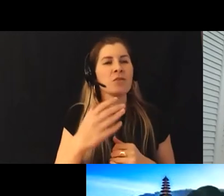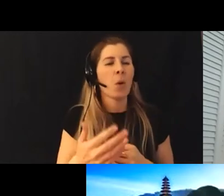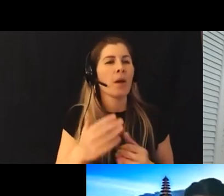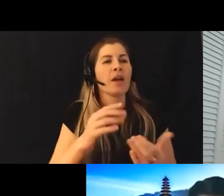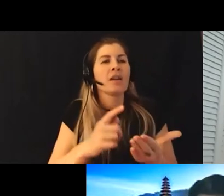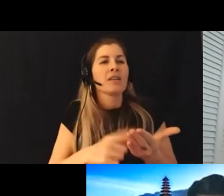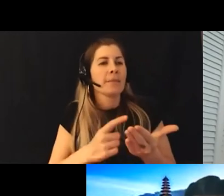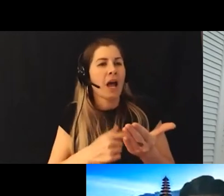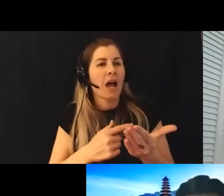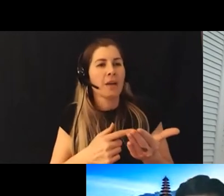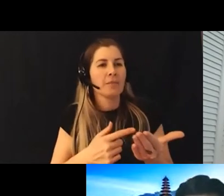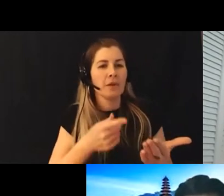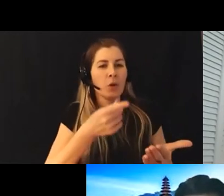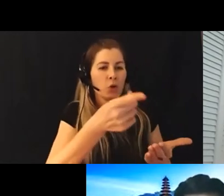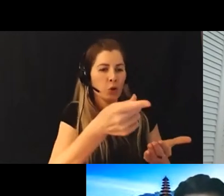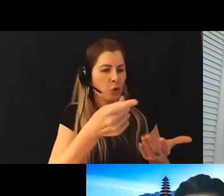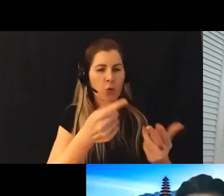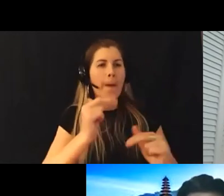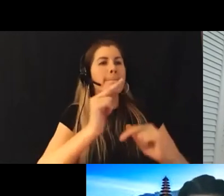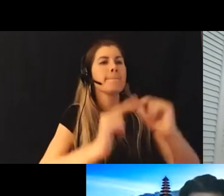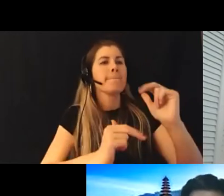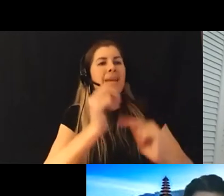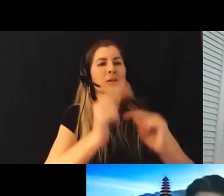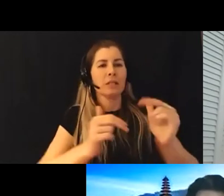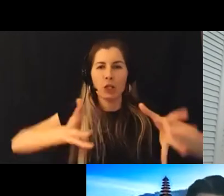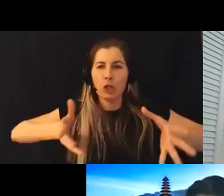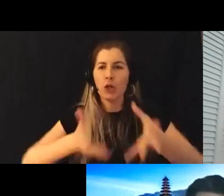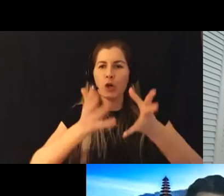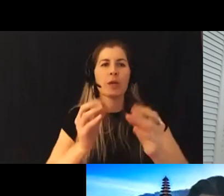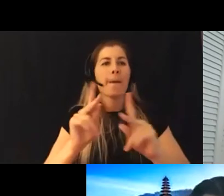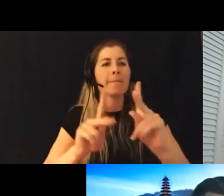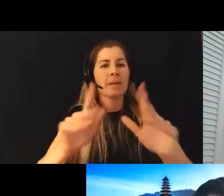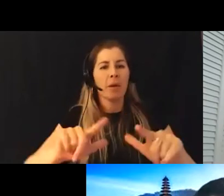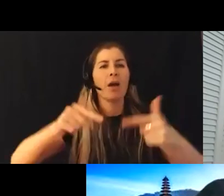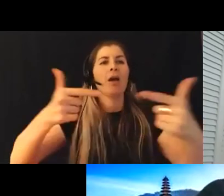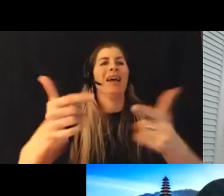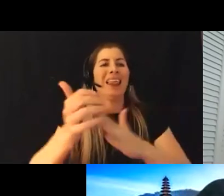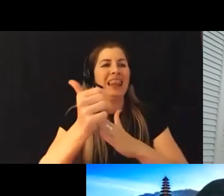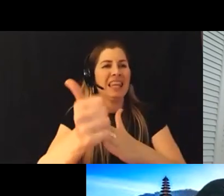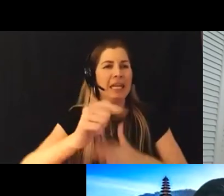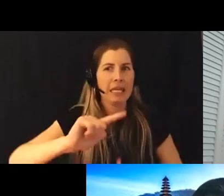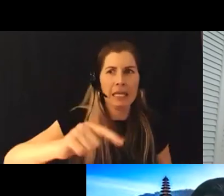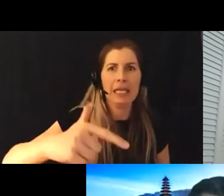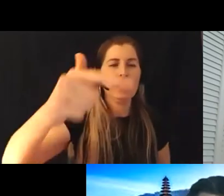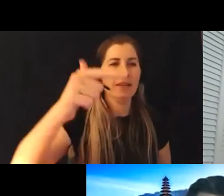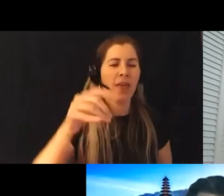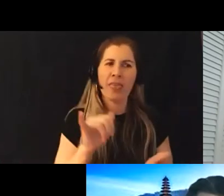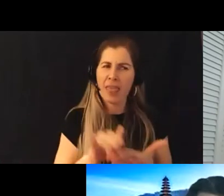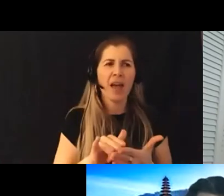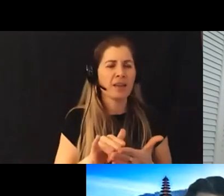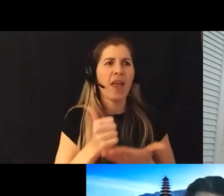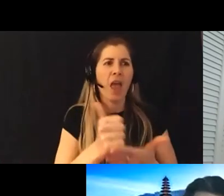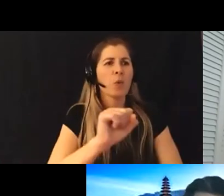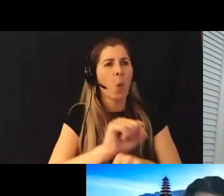just, you're coalition building, right? You're building leaders to push this work forward. And that is so powerful. I think